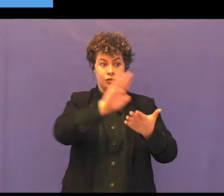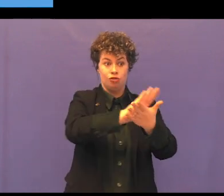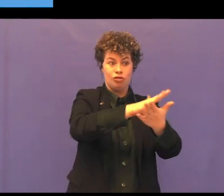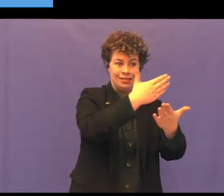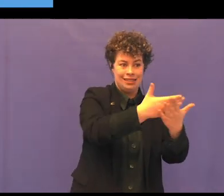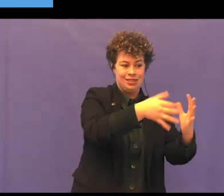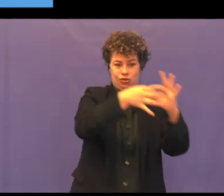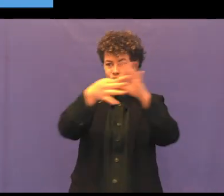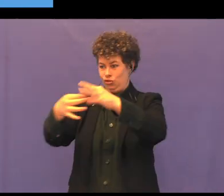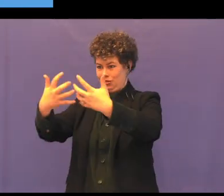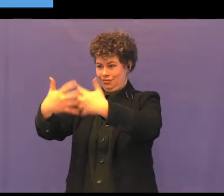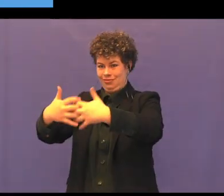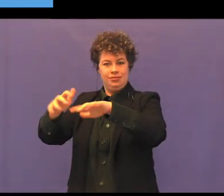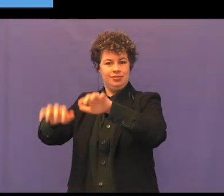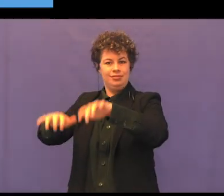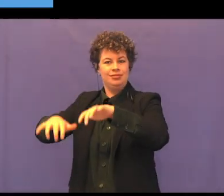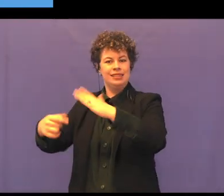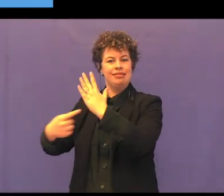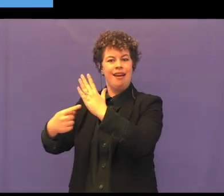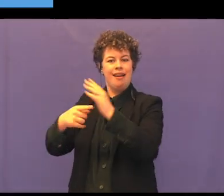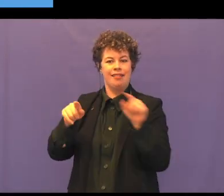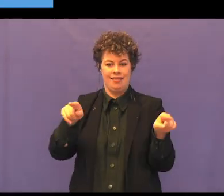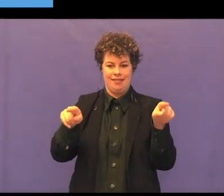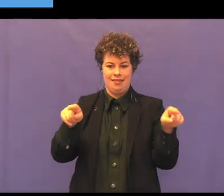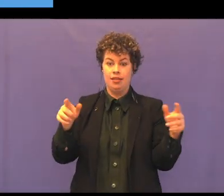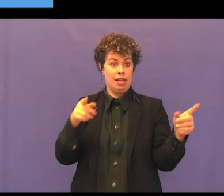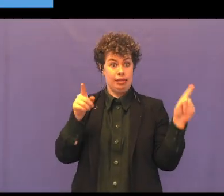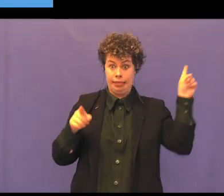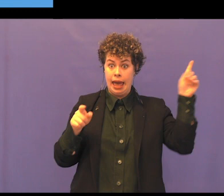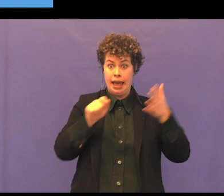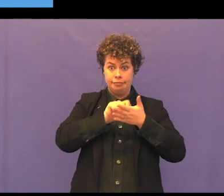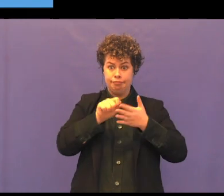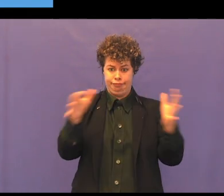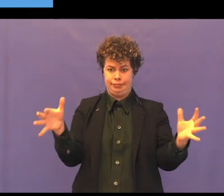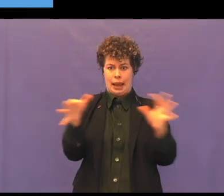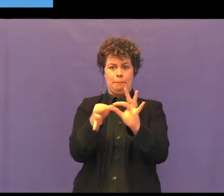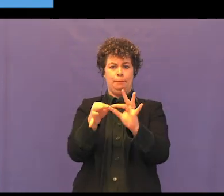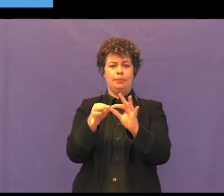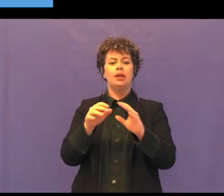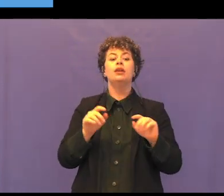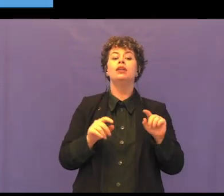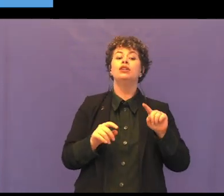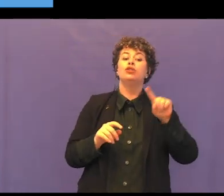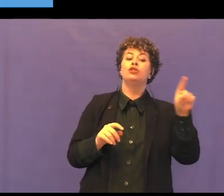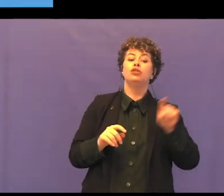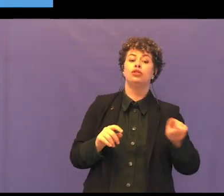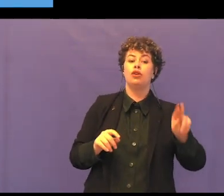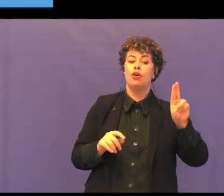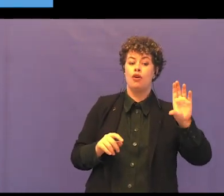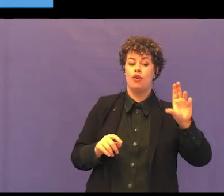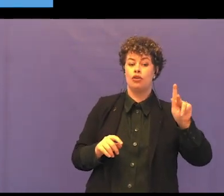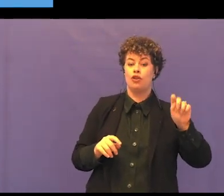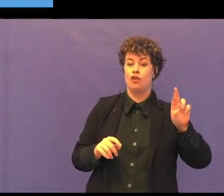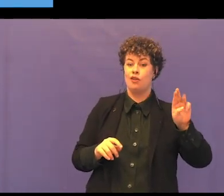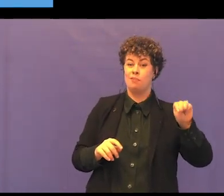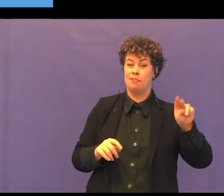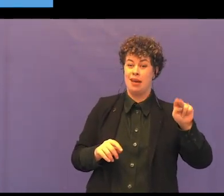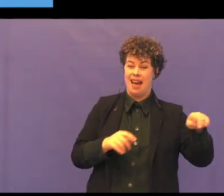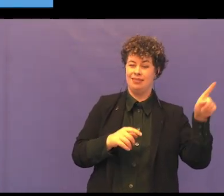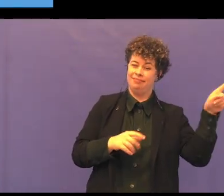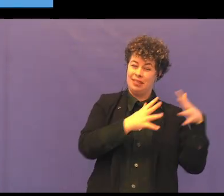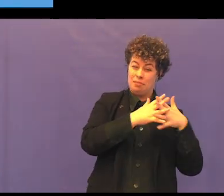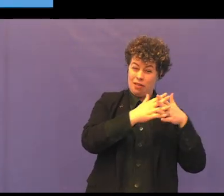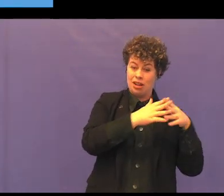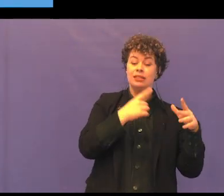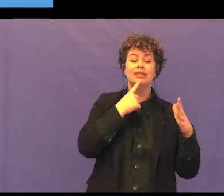us. What does Zuckerman says? He says that one of the consequences of the rise of social media, of